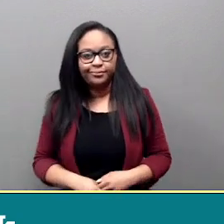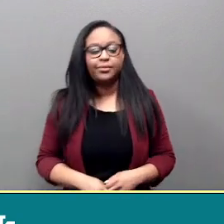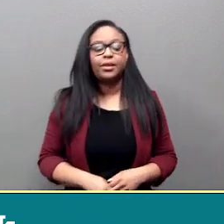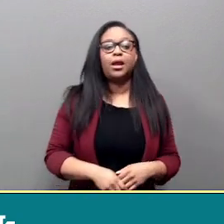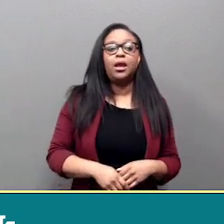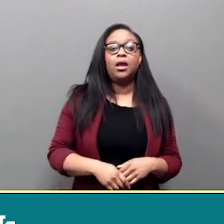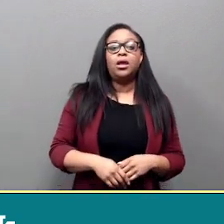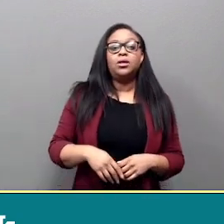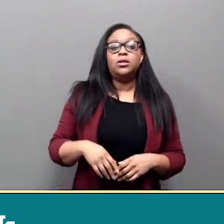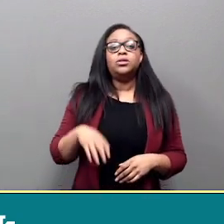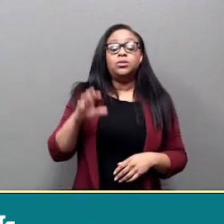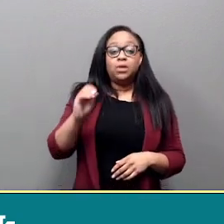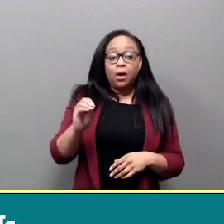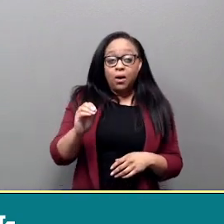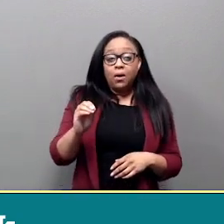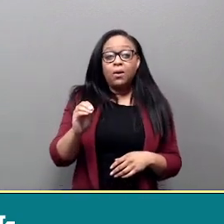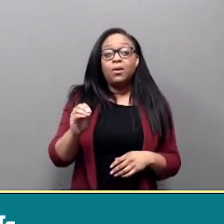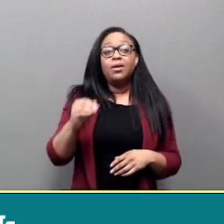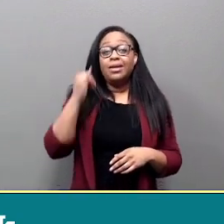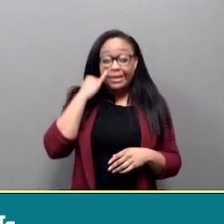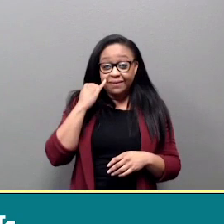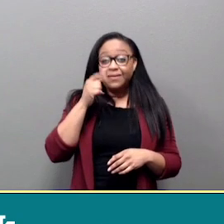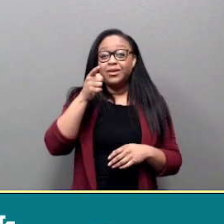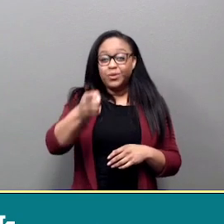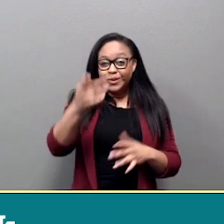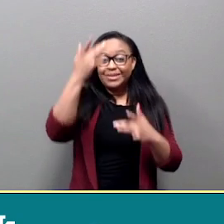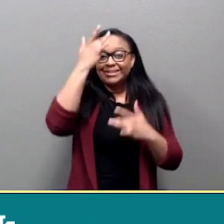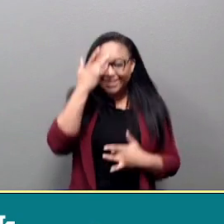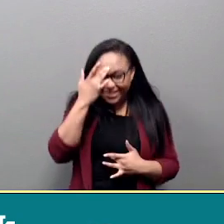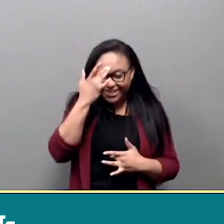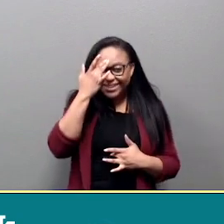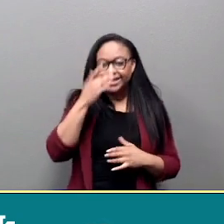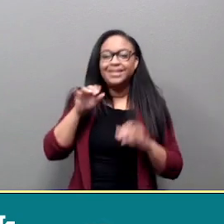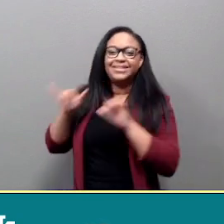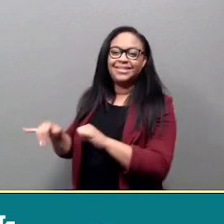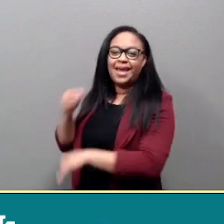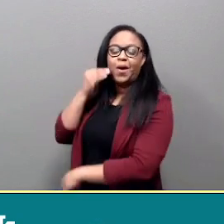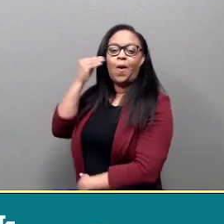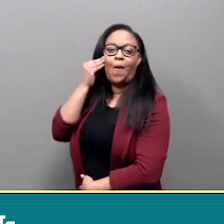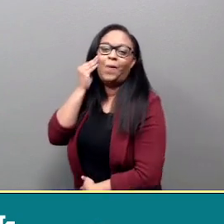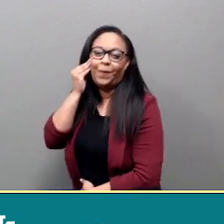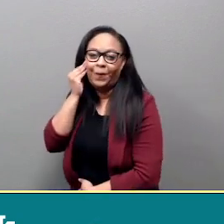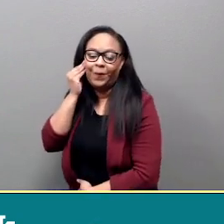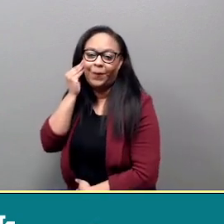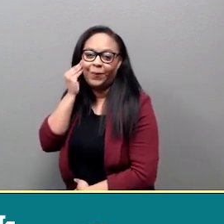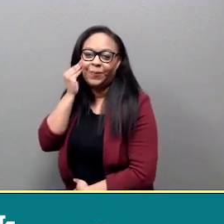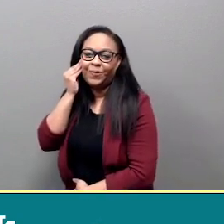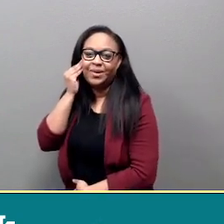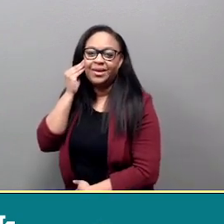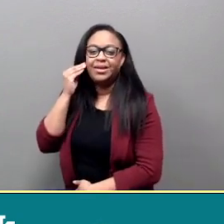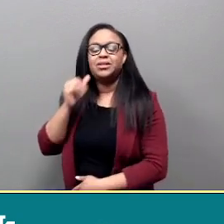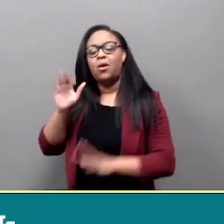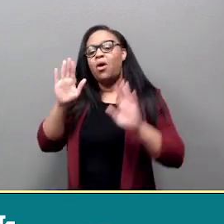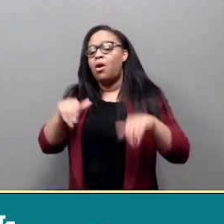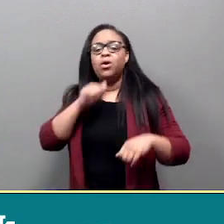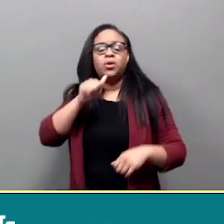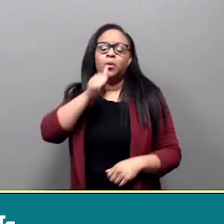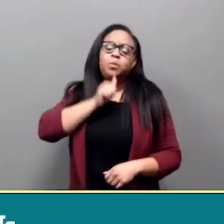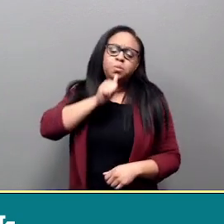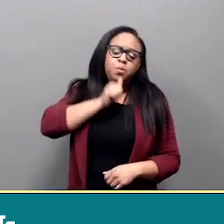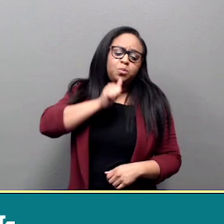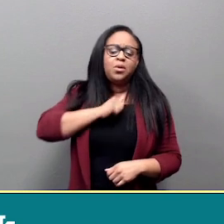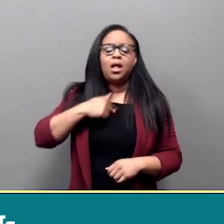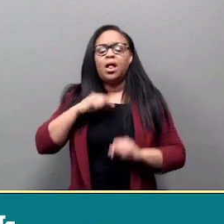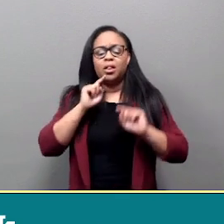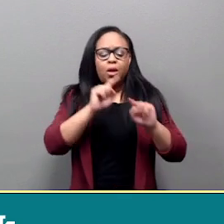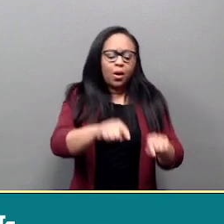providers. They are working extremely hard to meet the needs of all of our patients, and they are all there to assure that we get outstanding